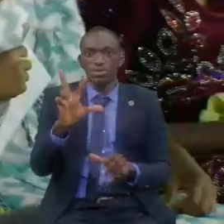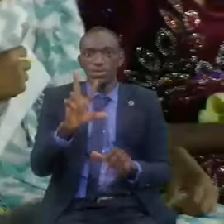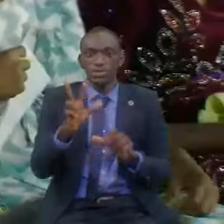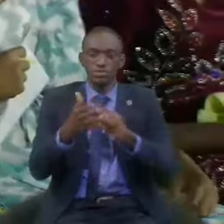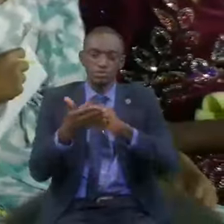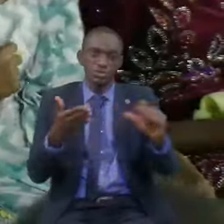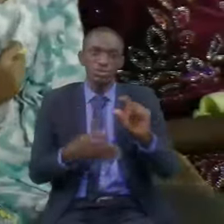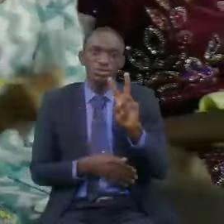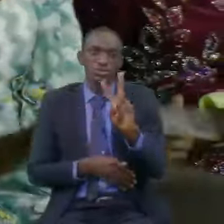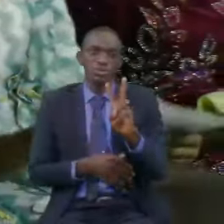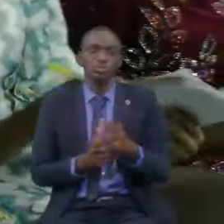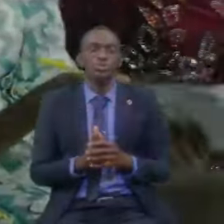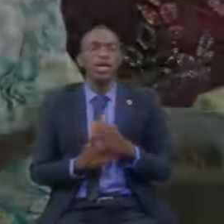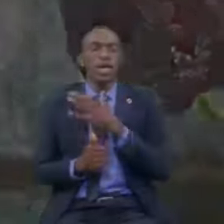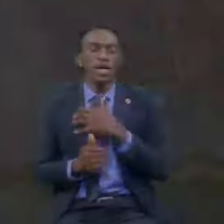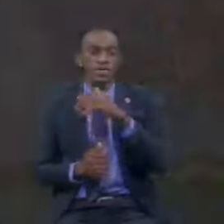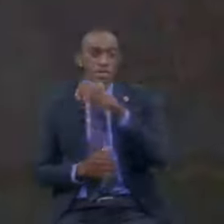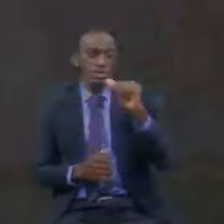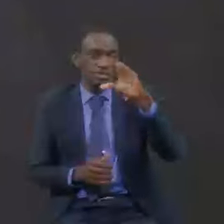verse 2. And a certain man,